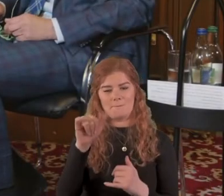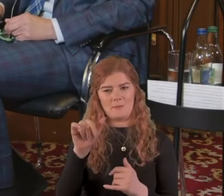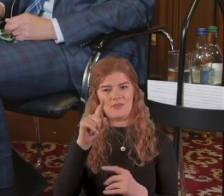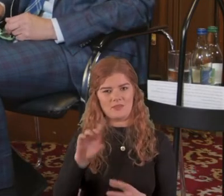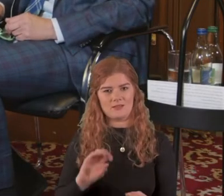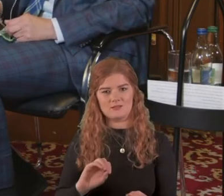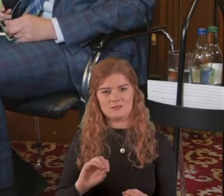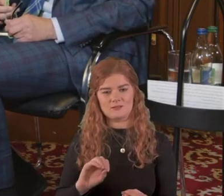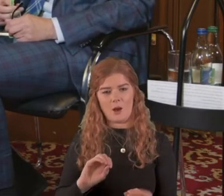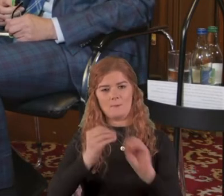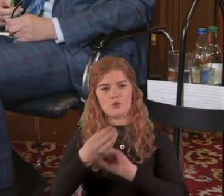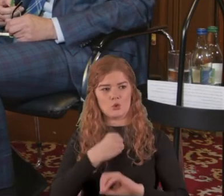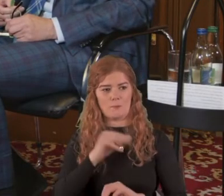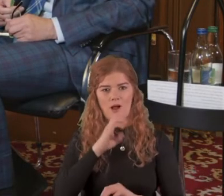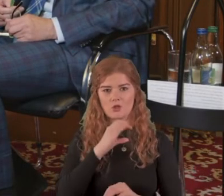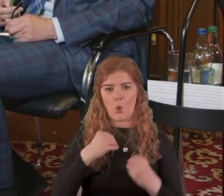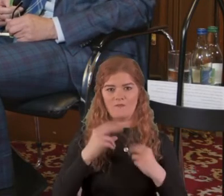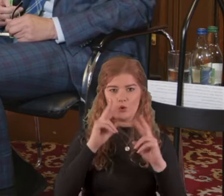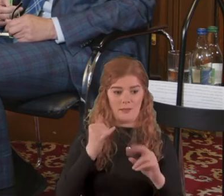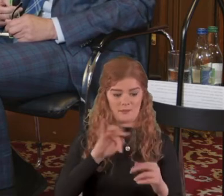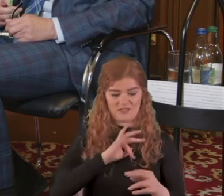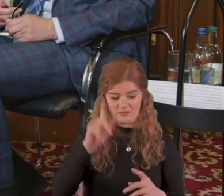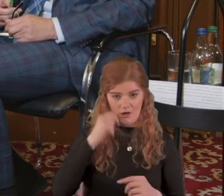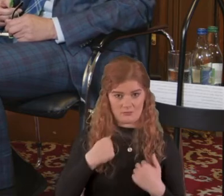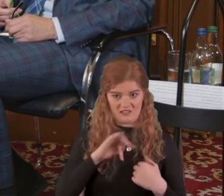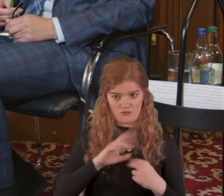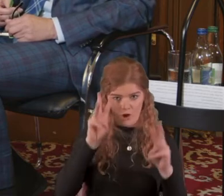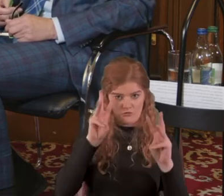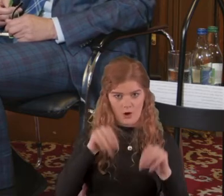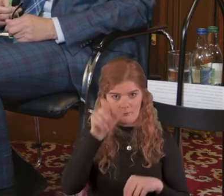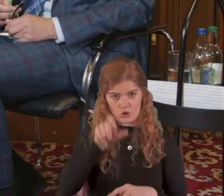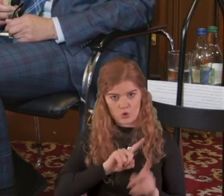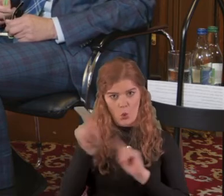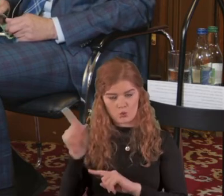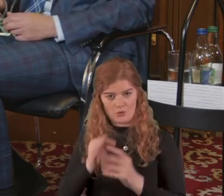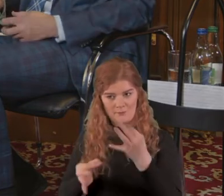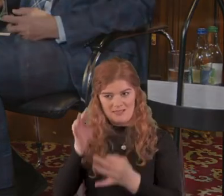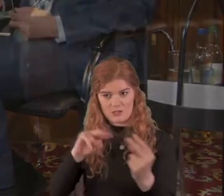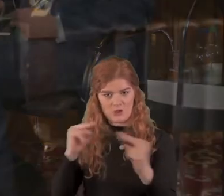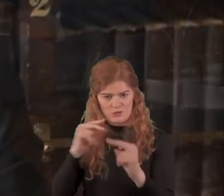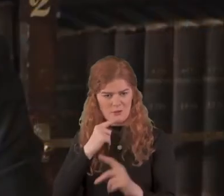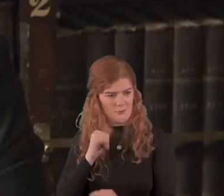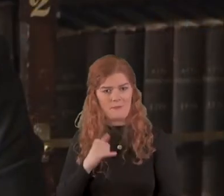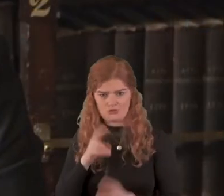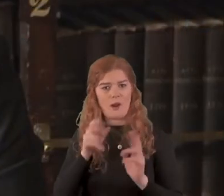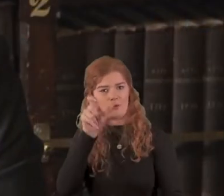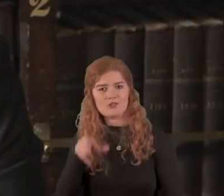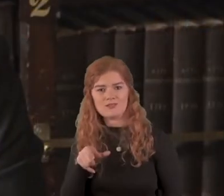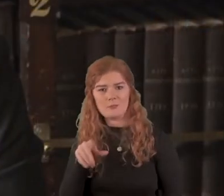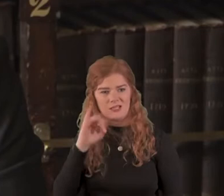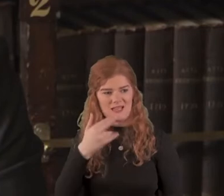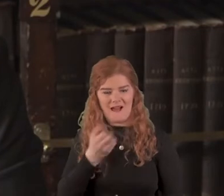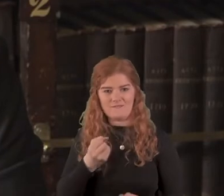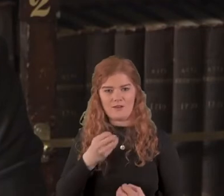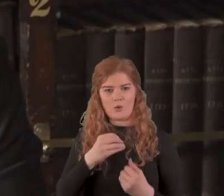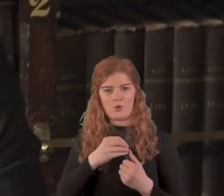view of him being an inappropriate person to be on the delegation. Maybe he was the right person to be there, because it raises the